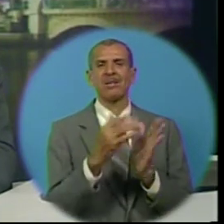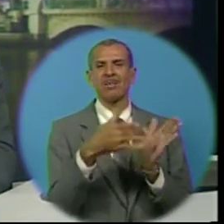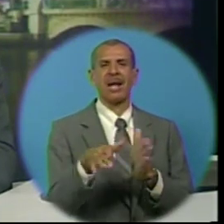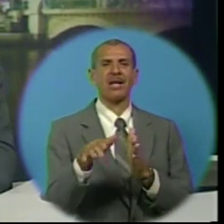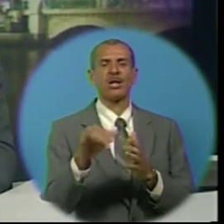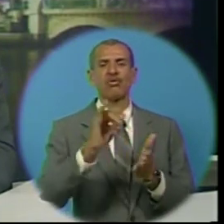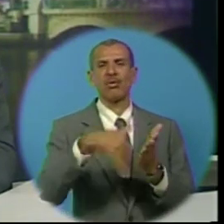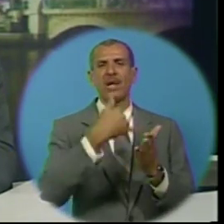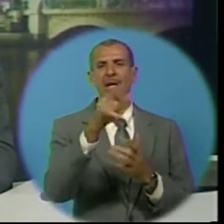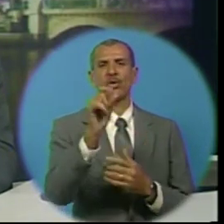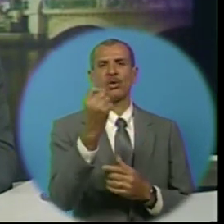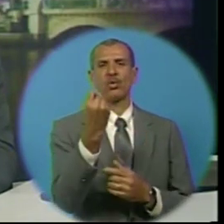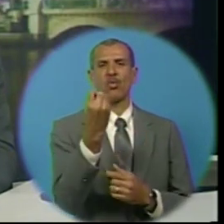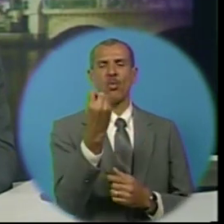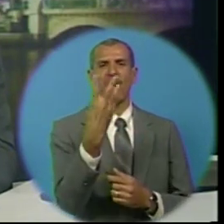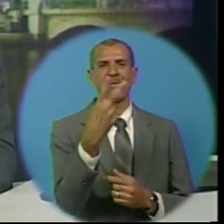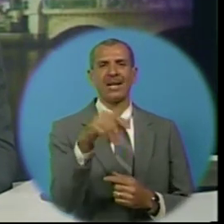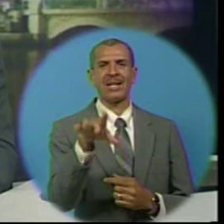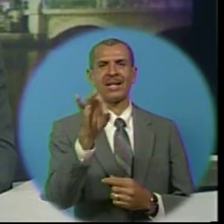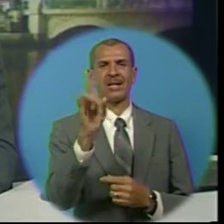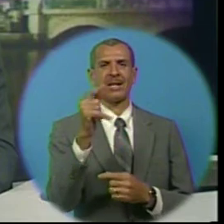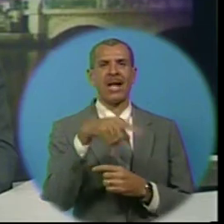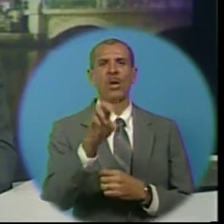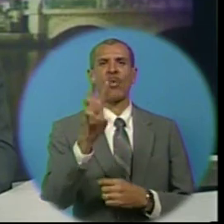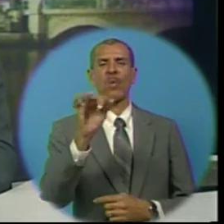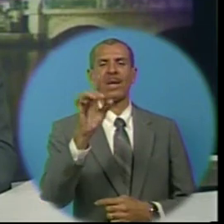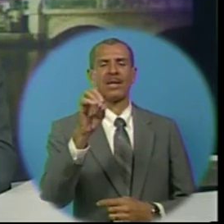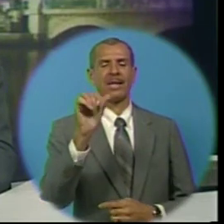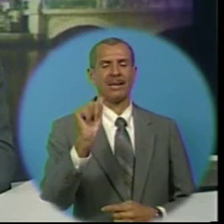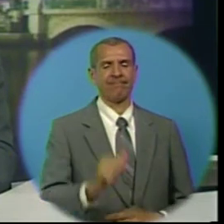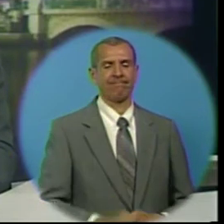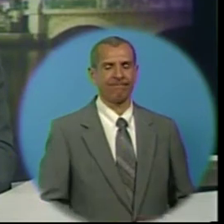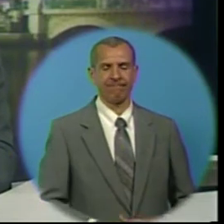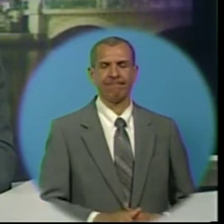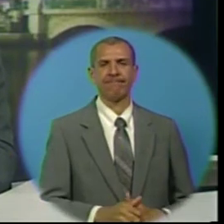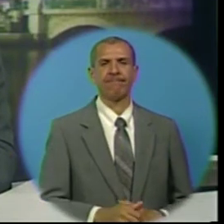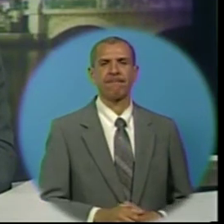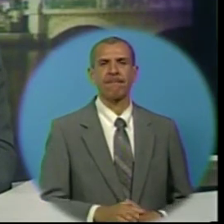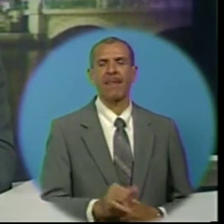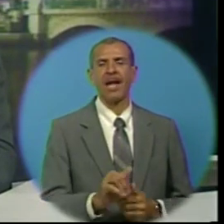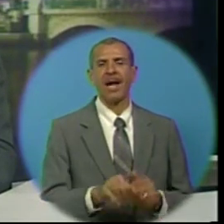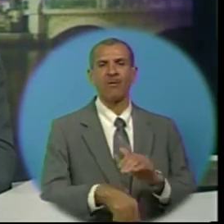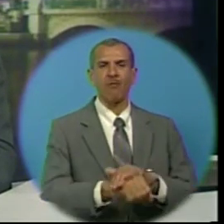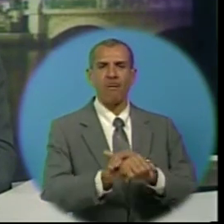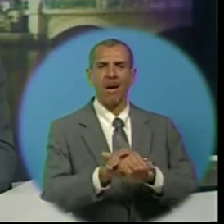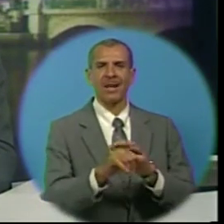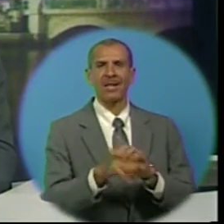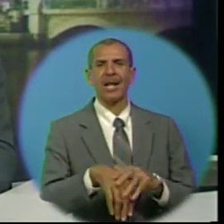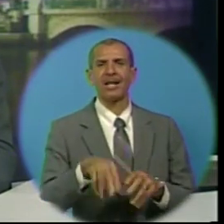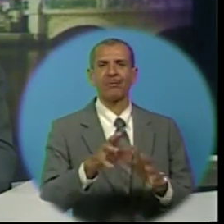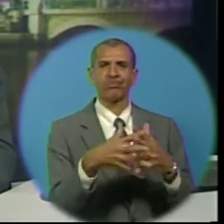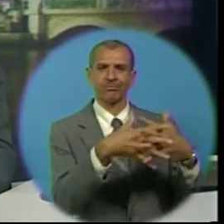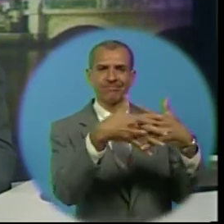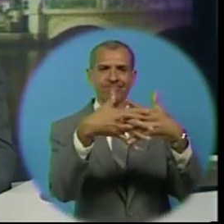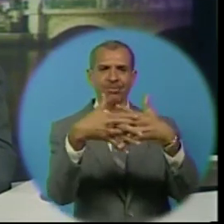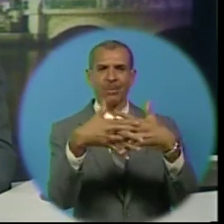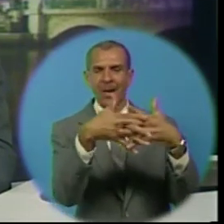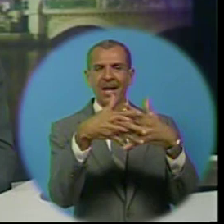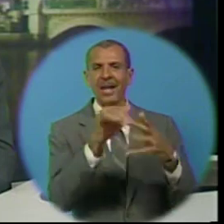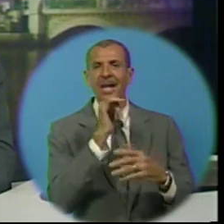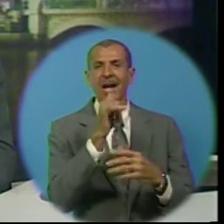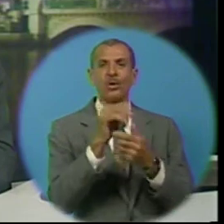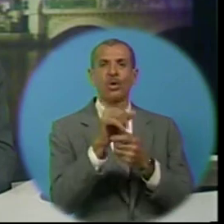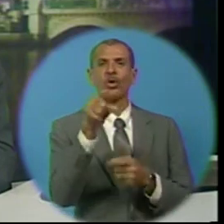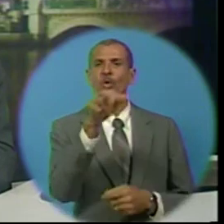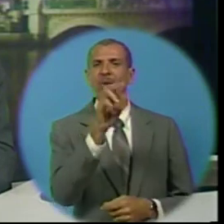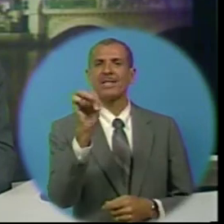July 12th at 8 p.m. at the Wildy AstroTurf. Staying with football, the United States are the undisputed queens